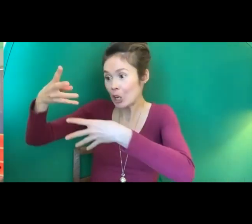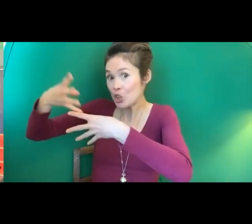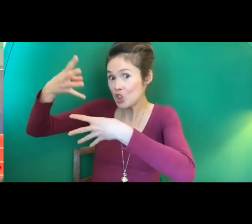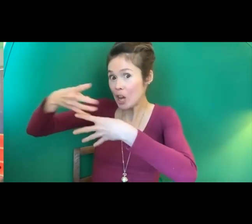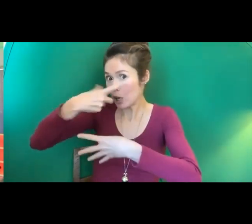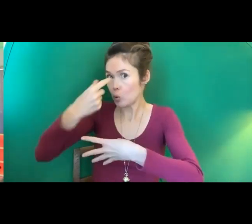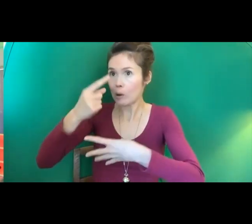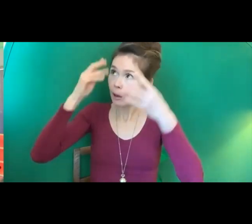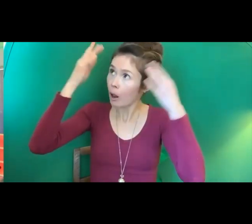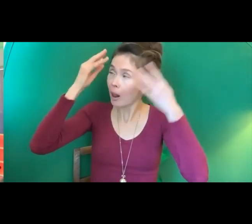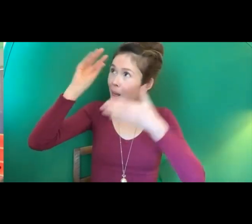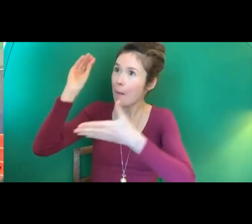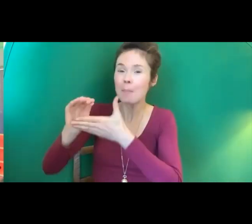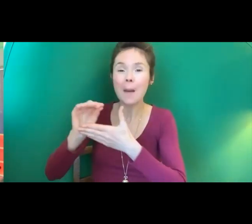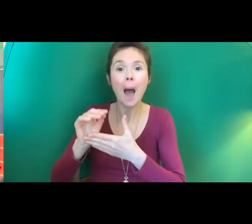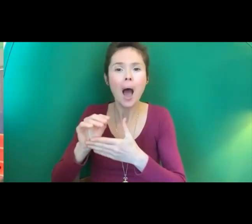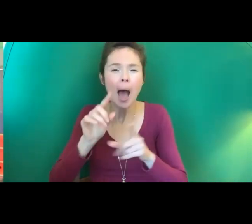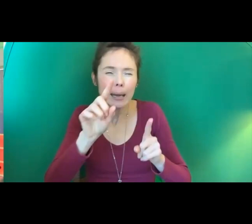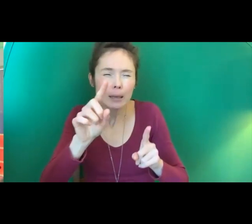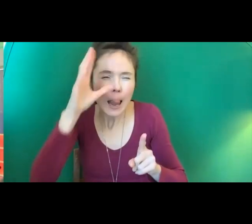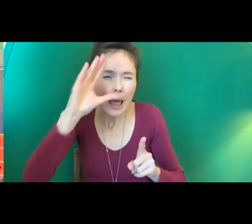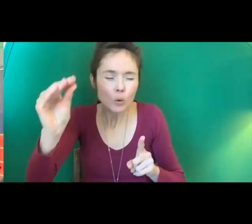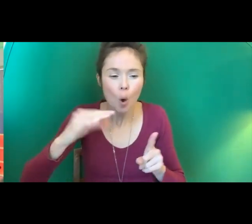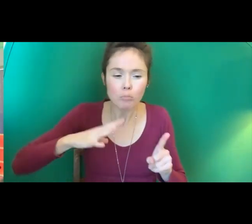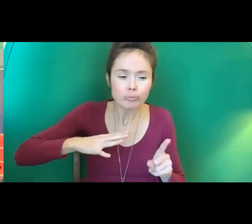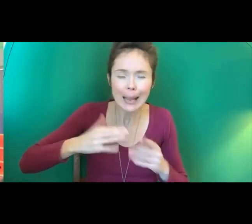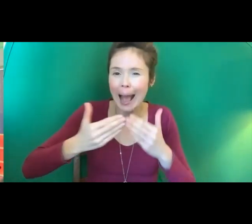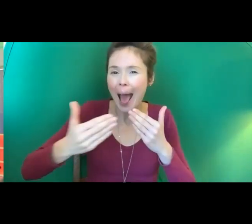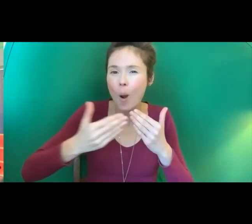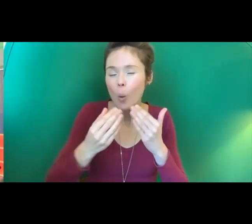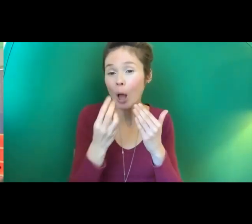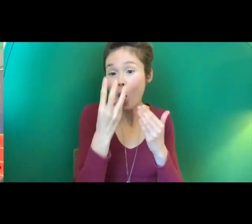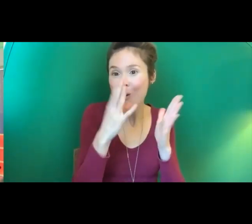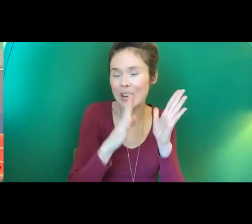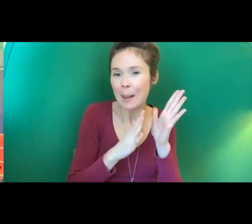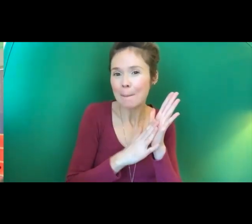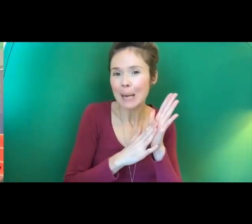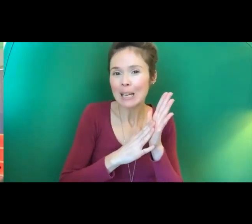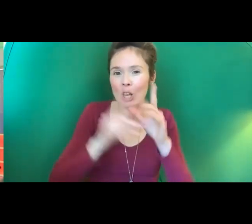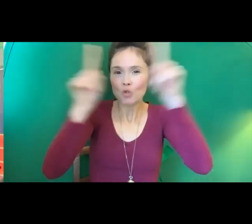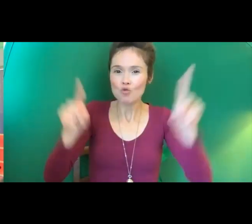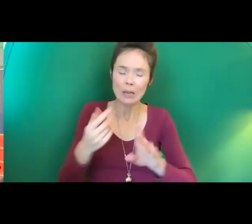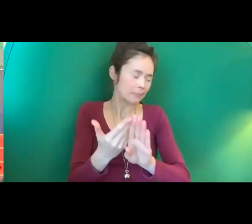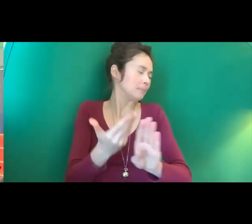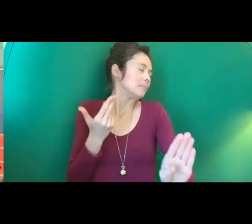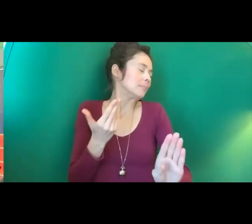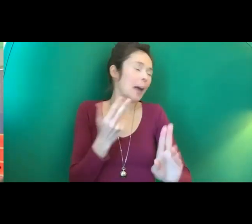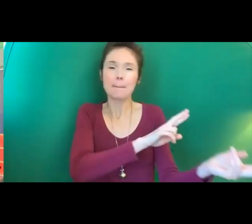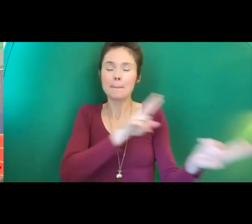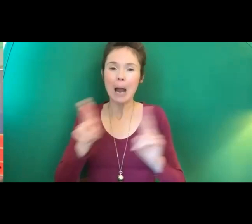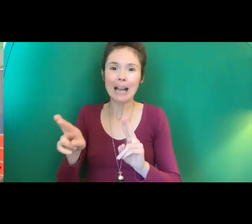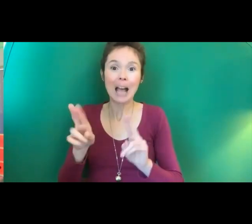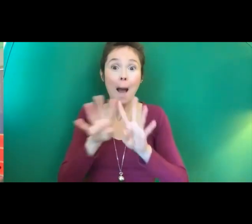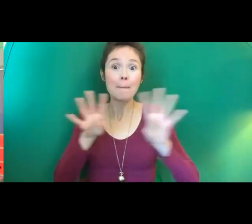chat. And we'll be back in, I'm going to give it like 3 minutes. So have a little screen break and we'll come back and we'll be with the panel. I